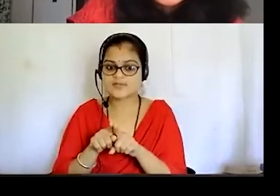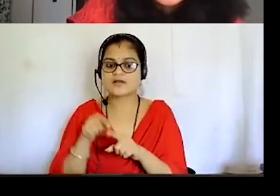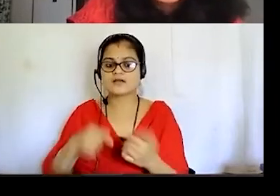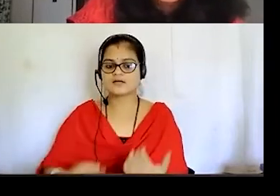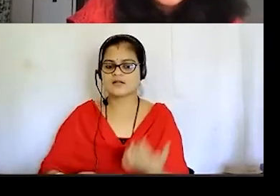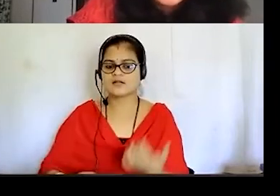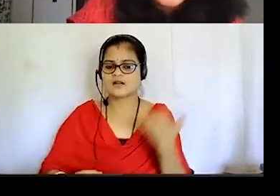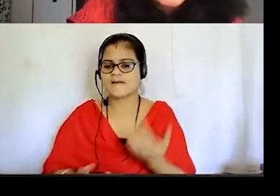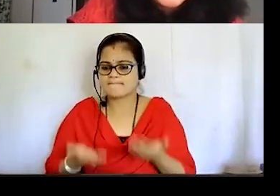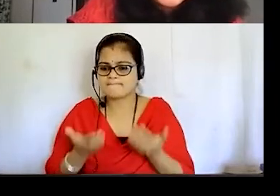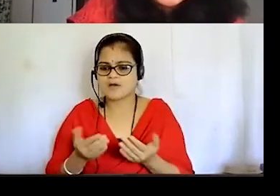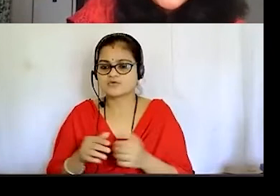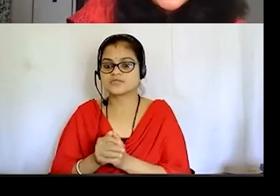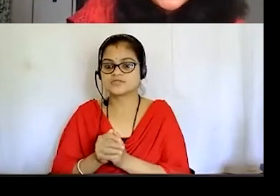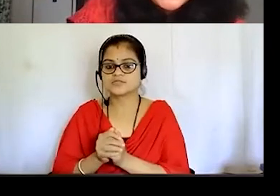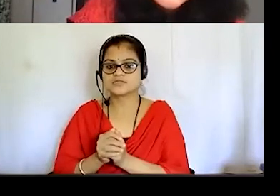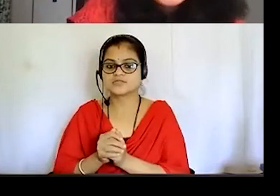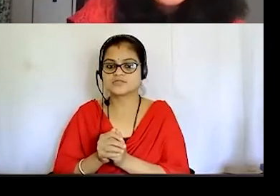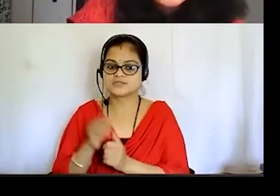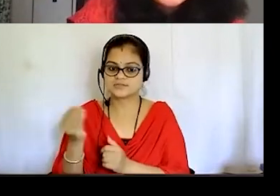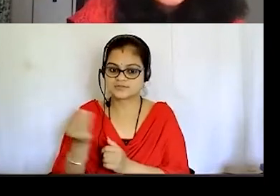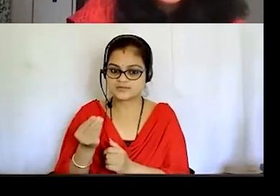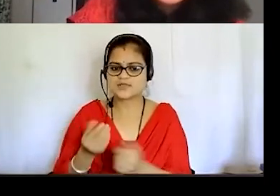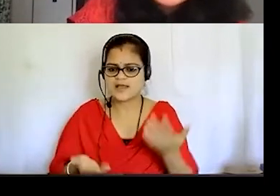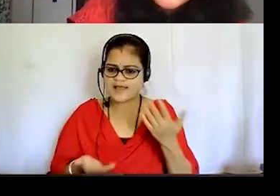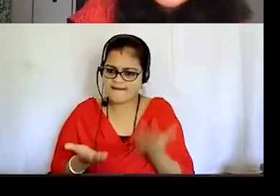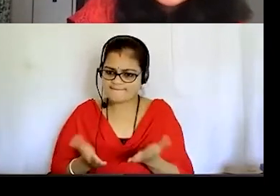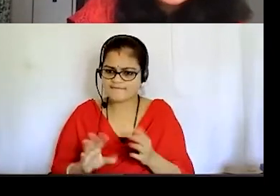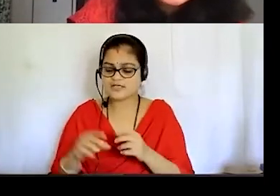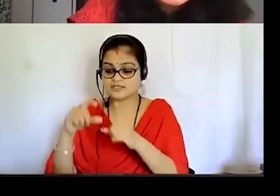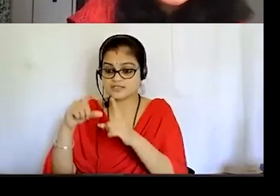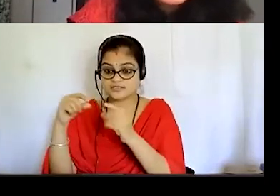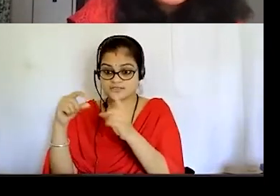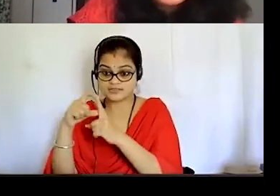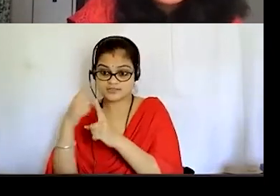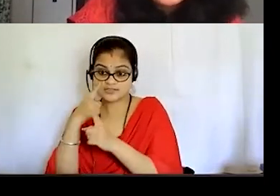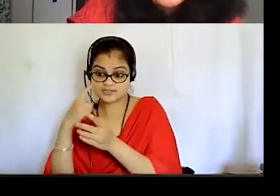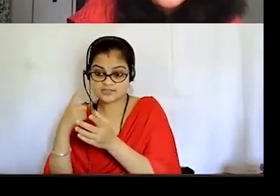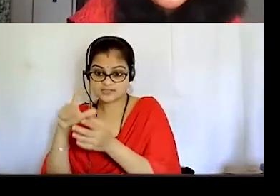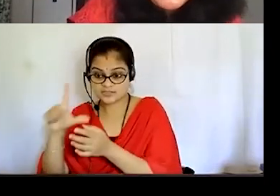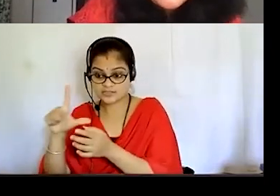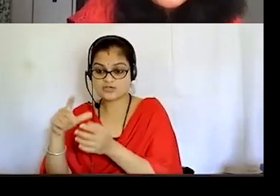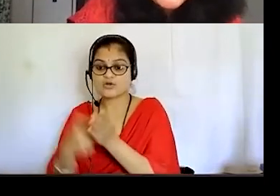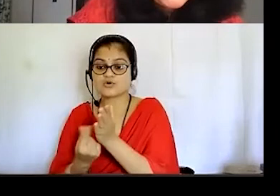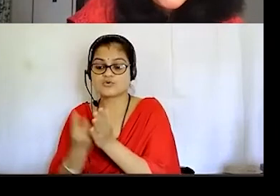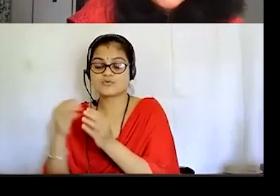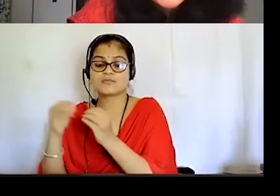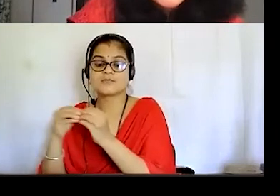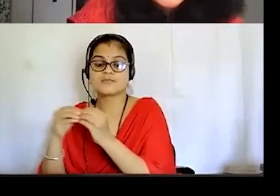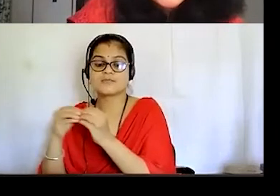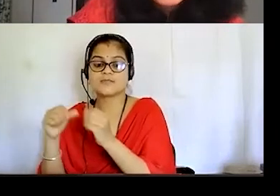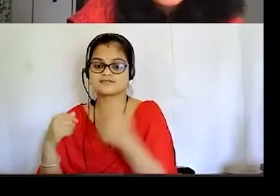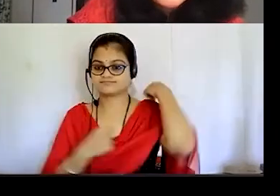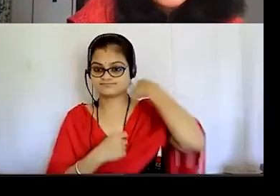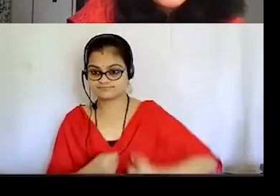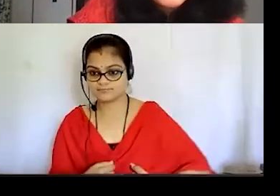instrument called the taus. Made lighter in weight, the Dilruba could easily be carried on horseback during wartime